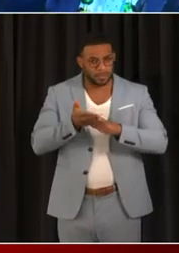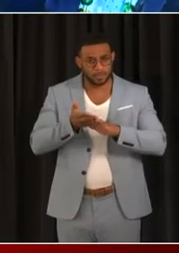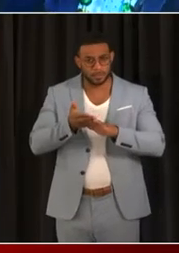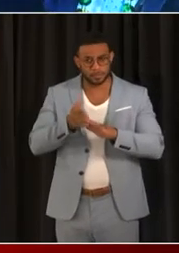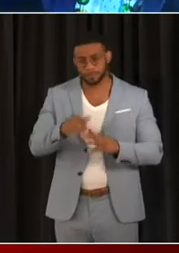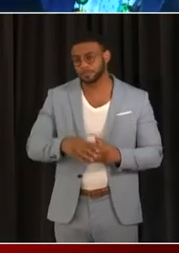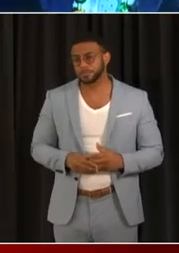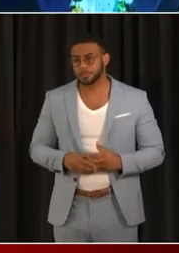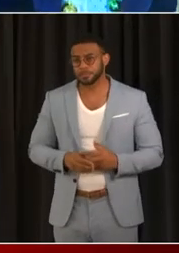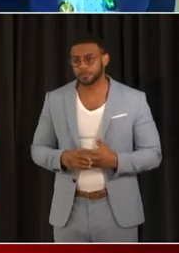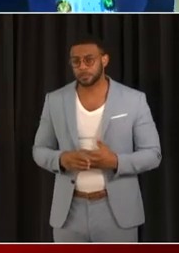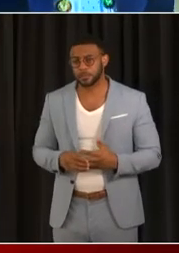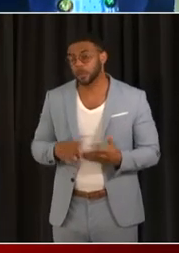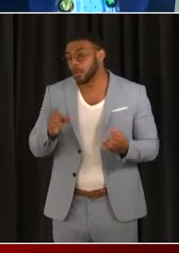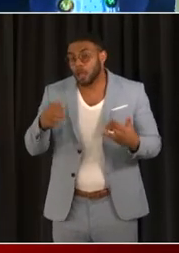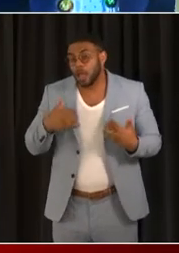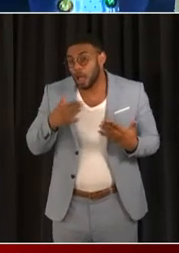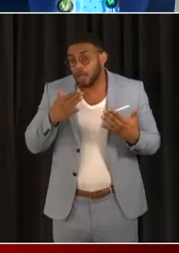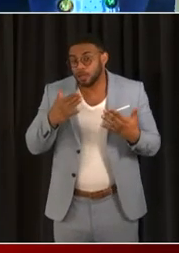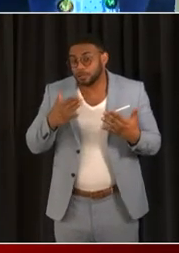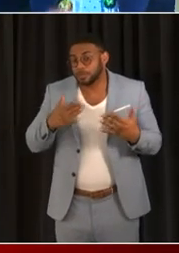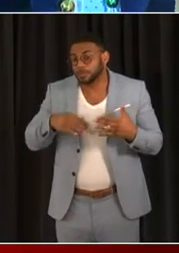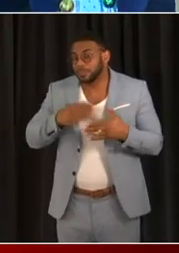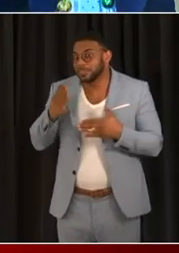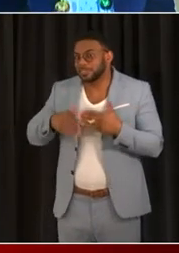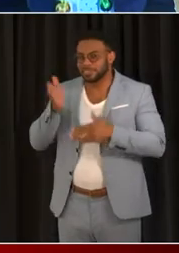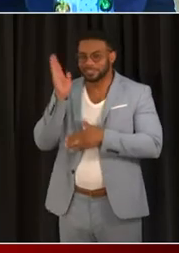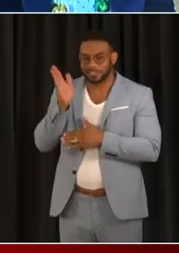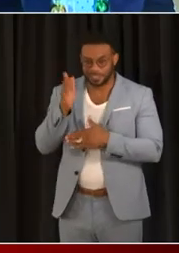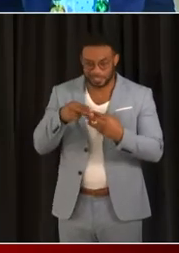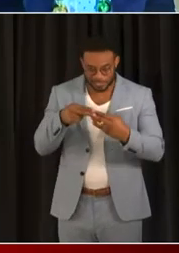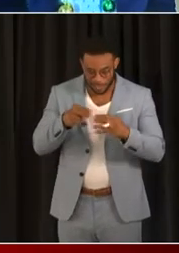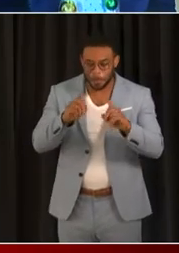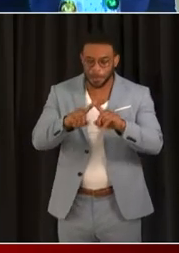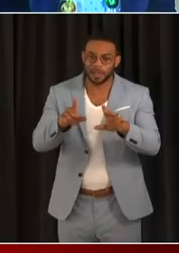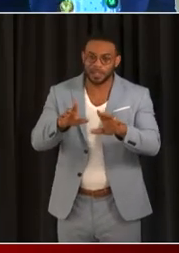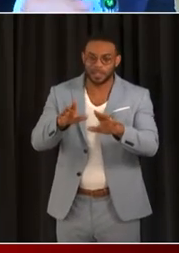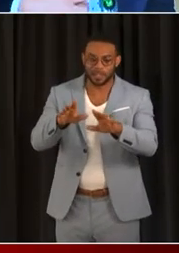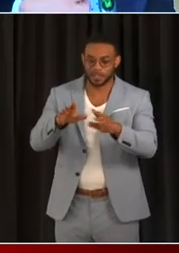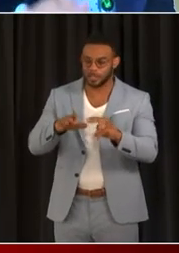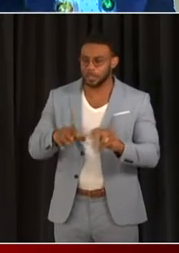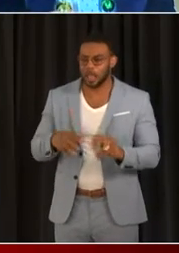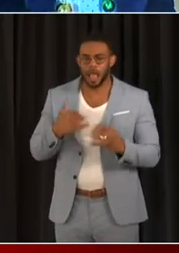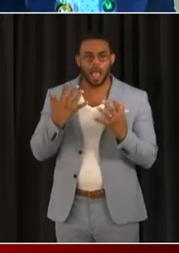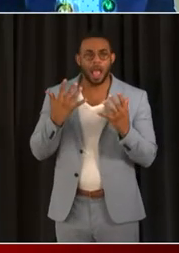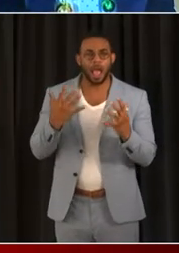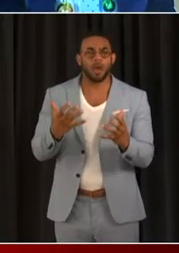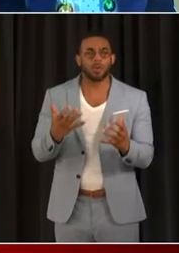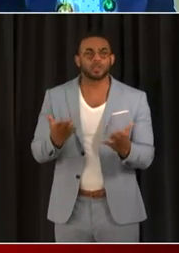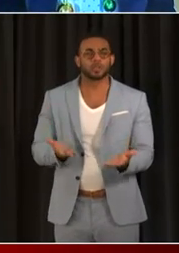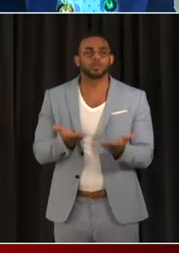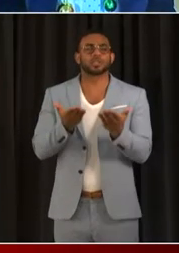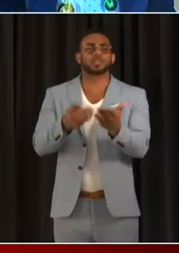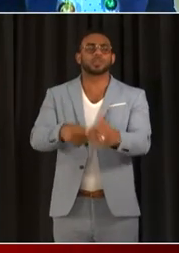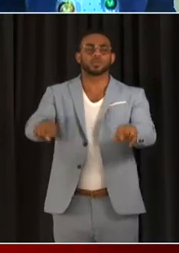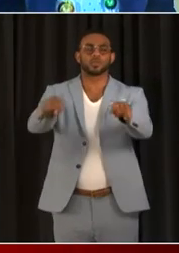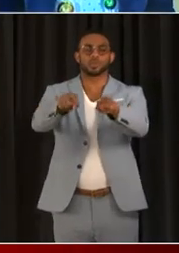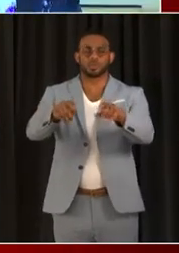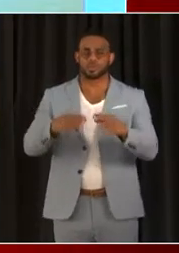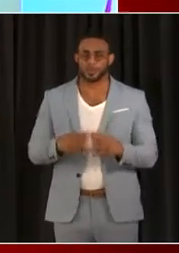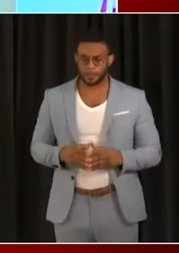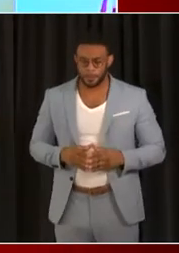generating fields. So I'm going to end the slide deck, but I wanted to present that to